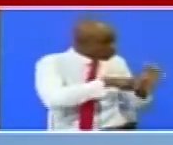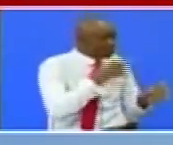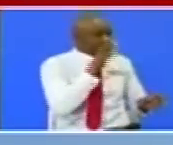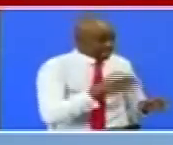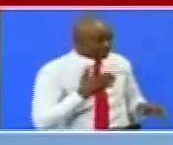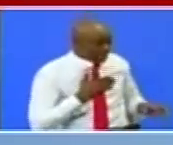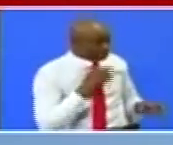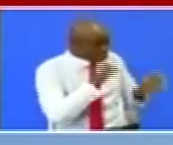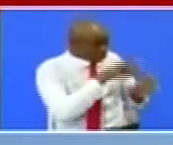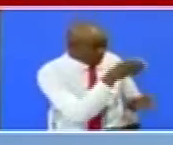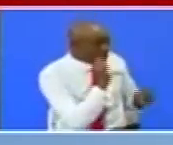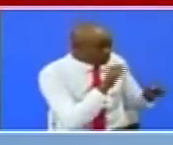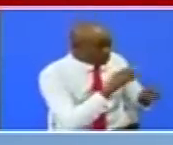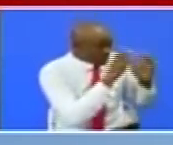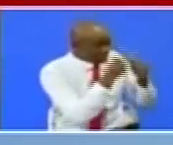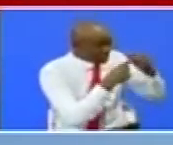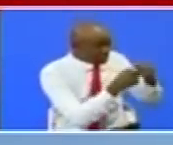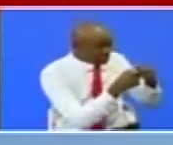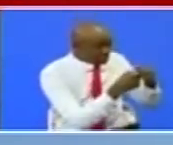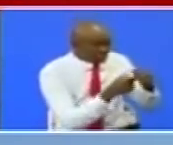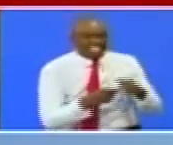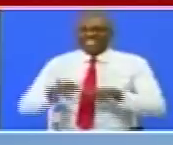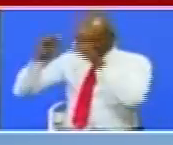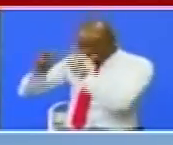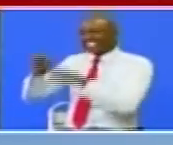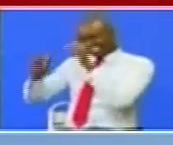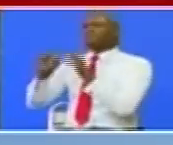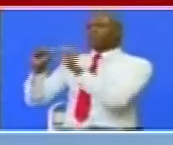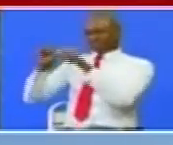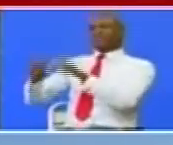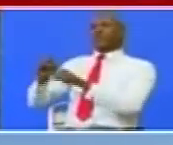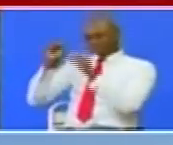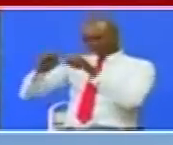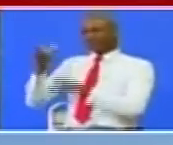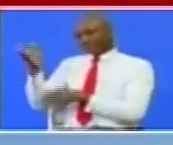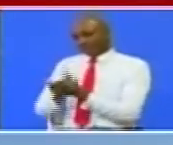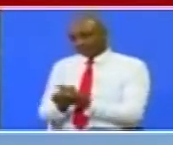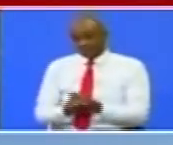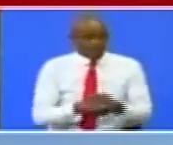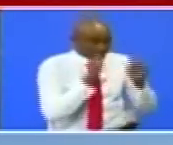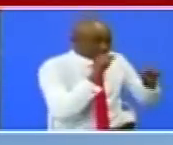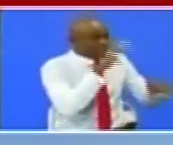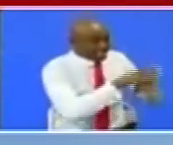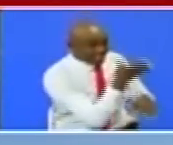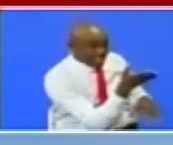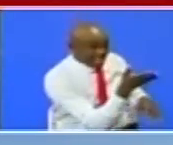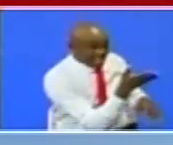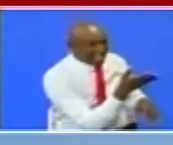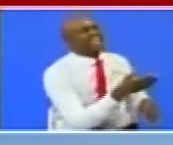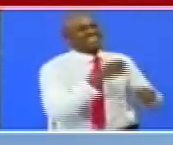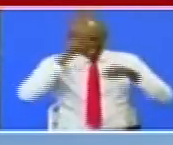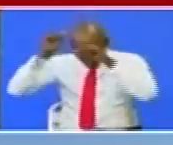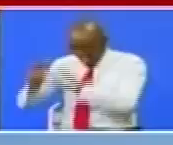we've been really looking. Yeah, most likely. Okay, so we might just get a space, sir? Yeah,